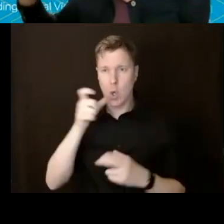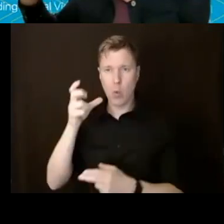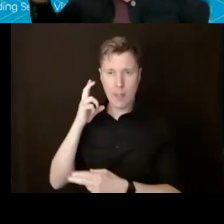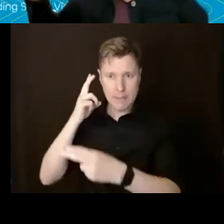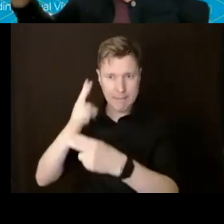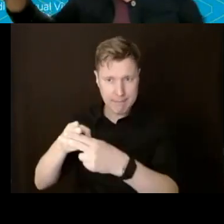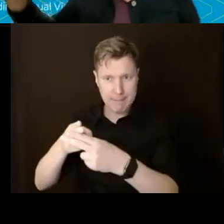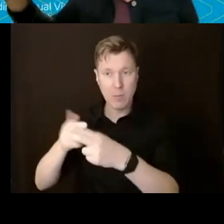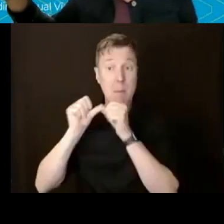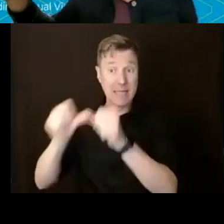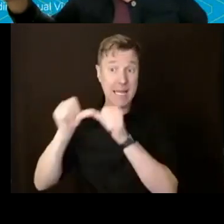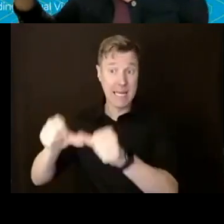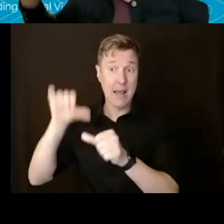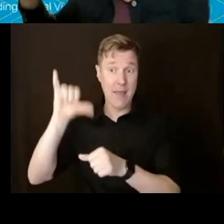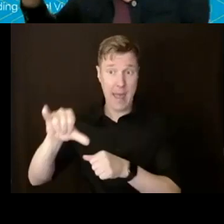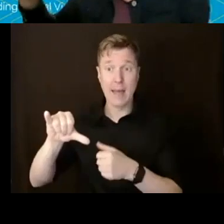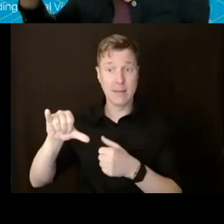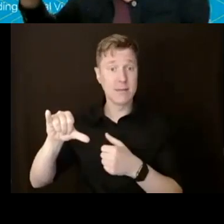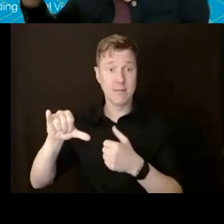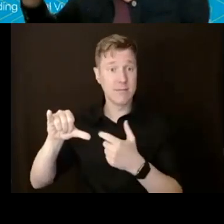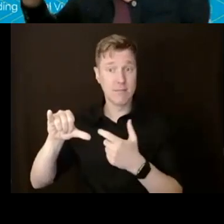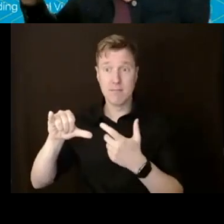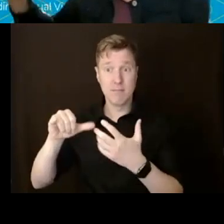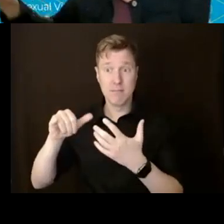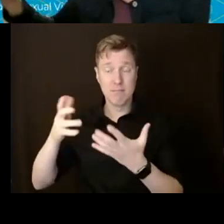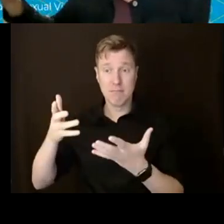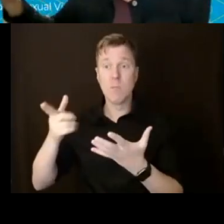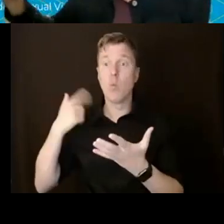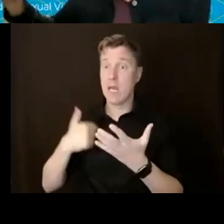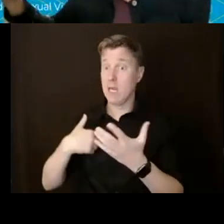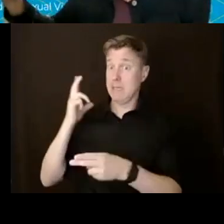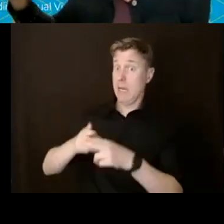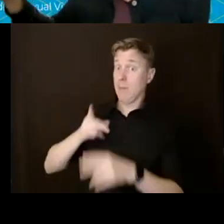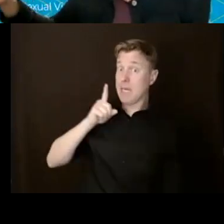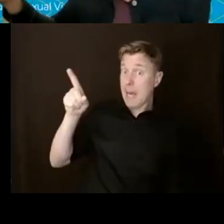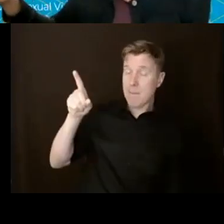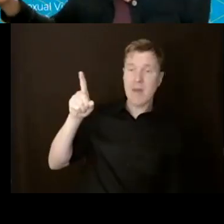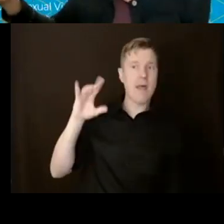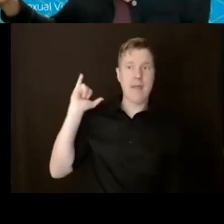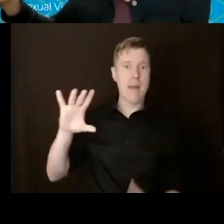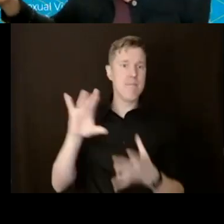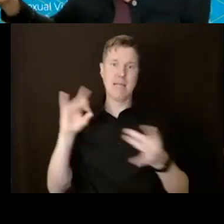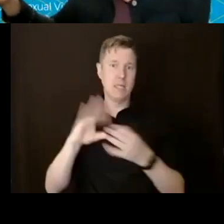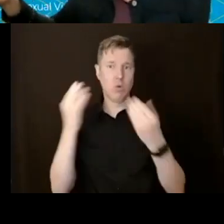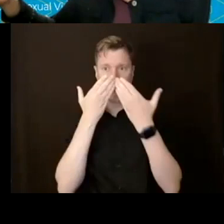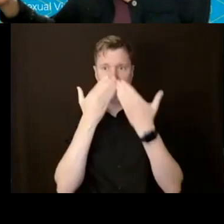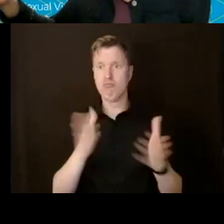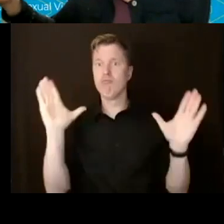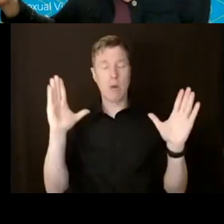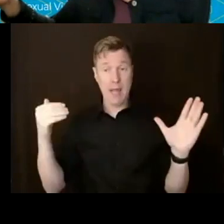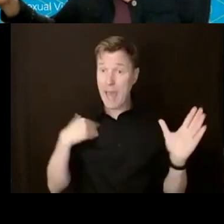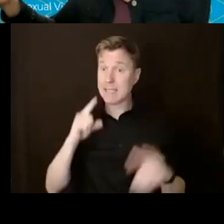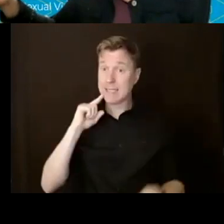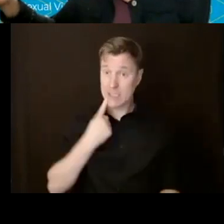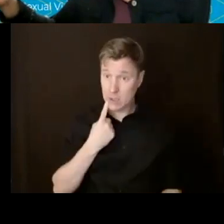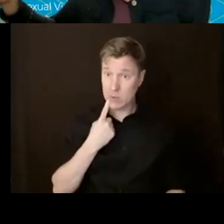this predatory loan rate, we were able to get our message across, which was we need serious ethics reform in the state if we're